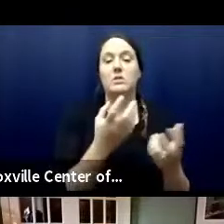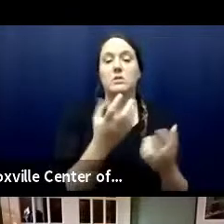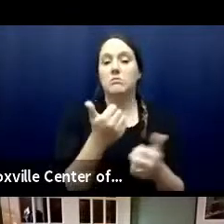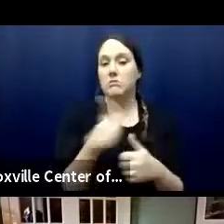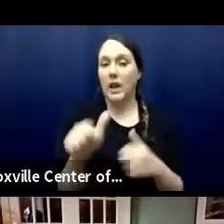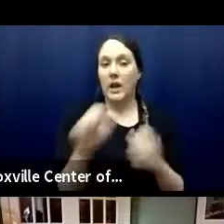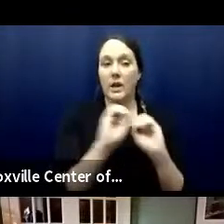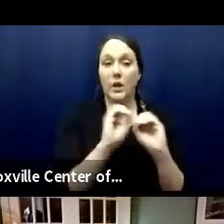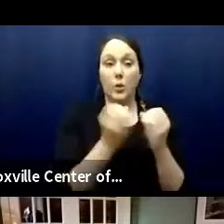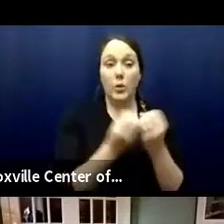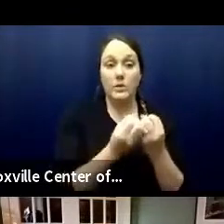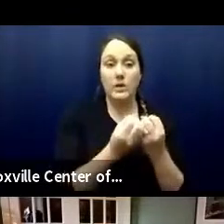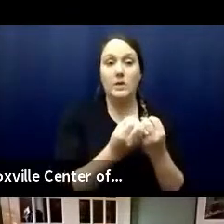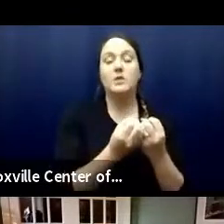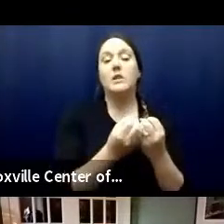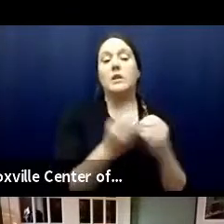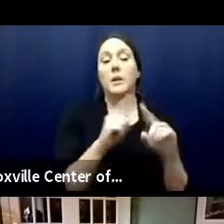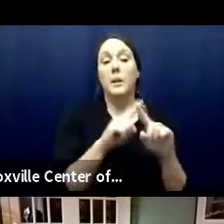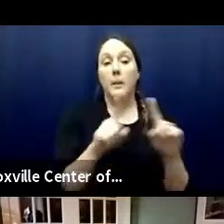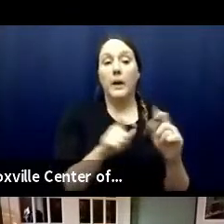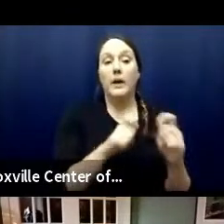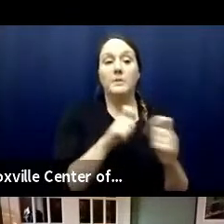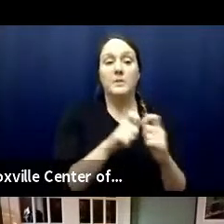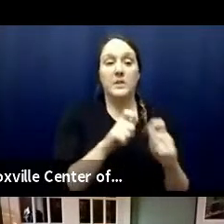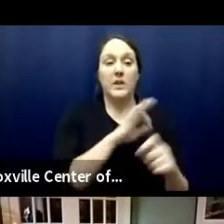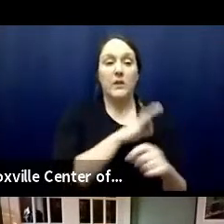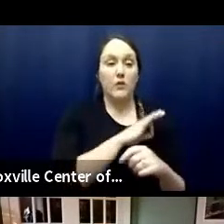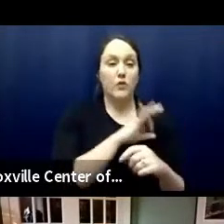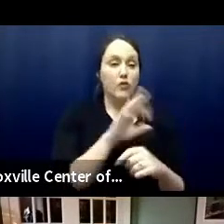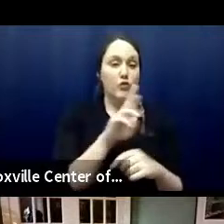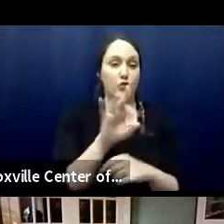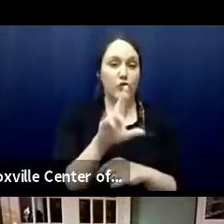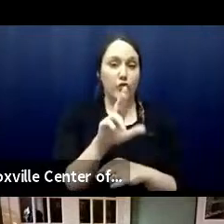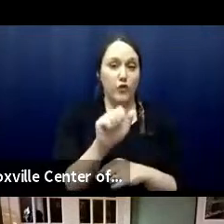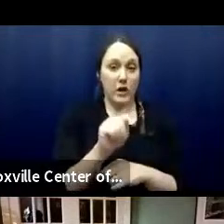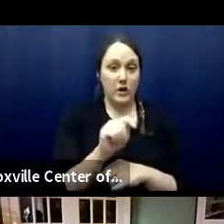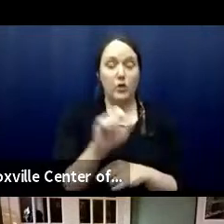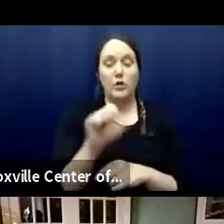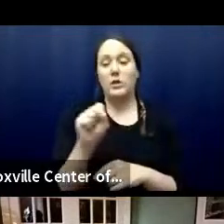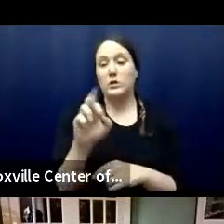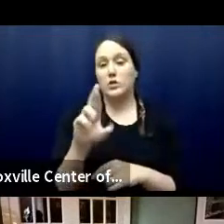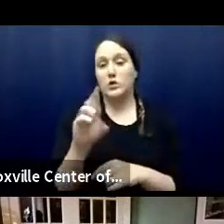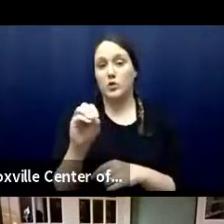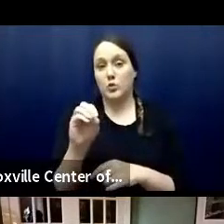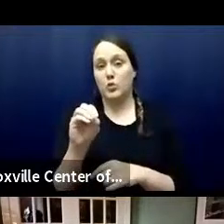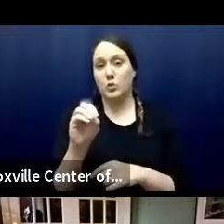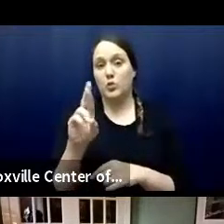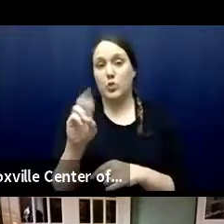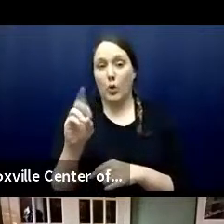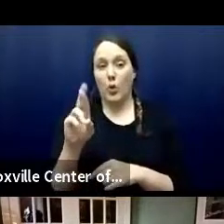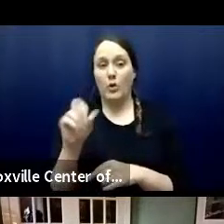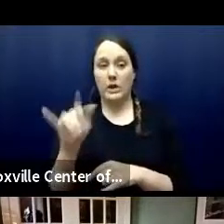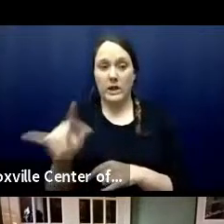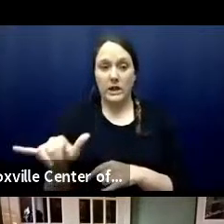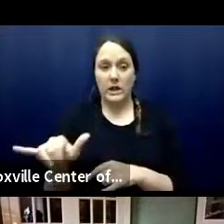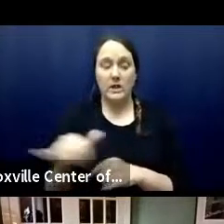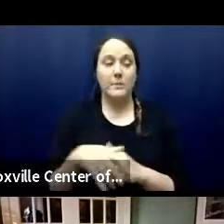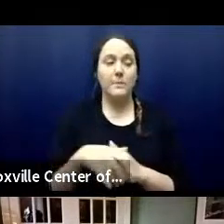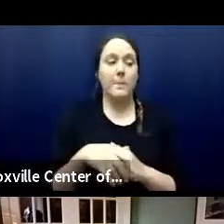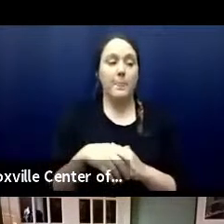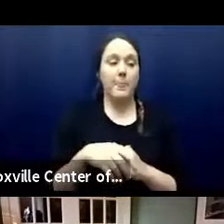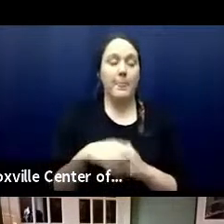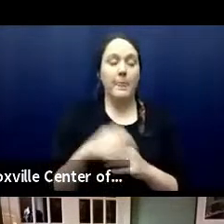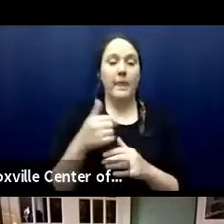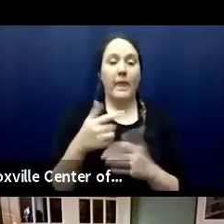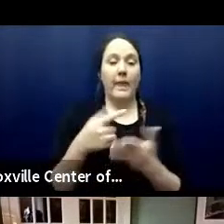but especially the fraternity and sorority system. And my understanding in talking with Dr.